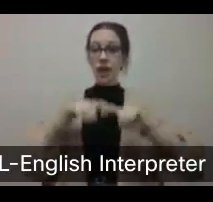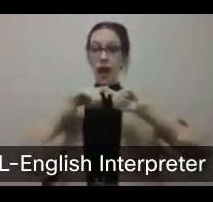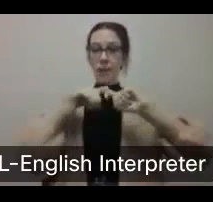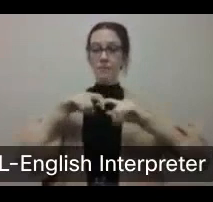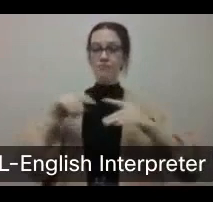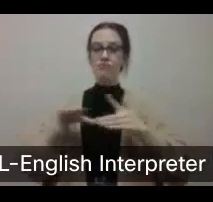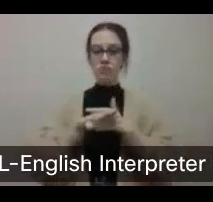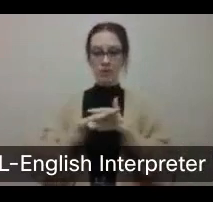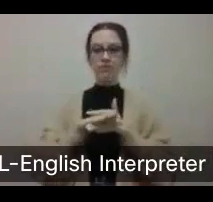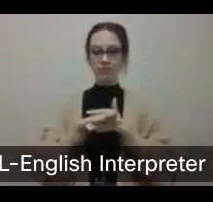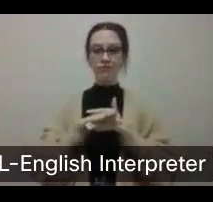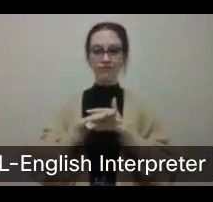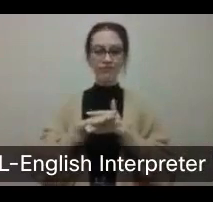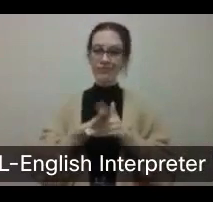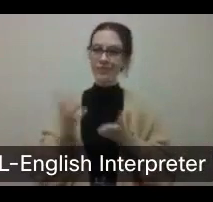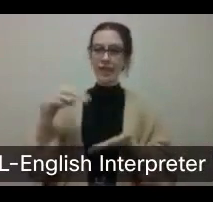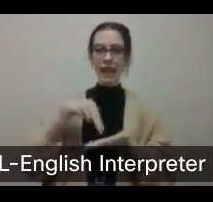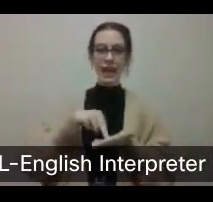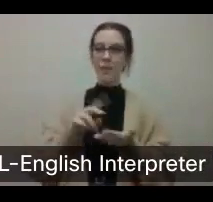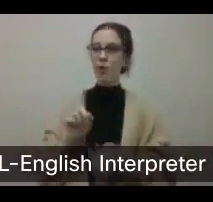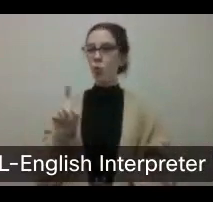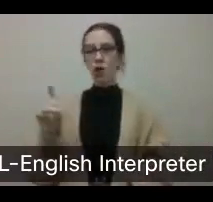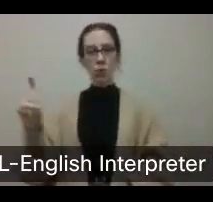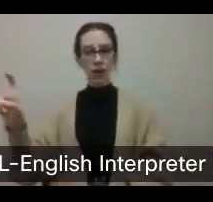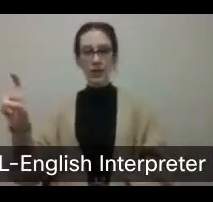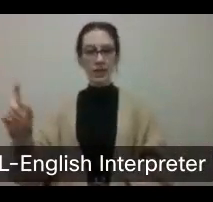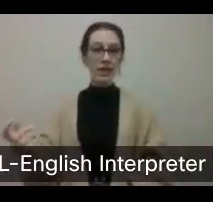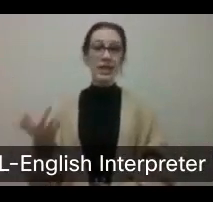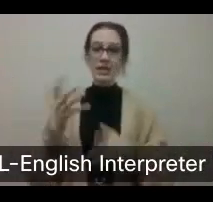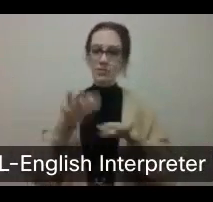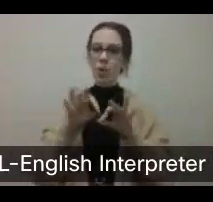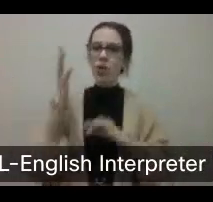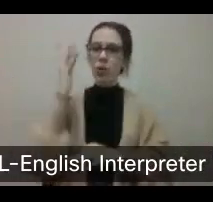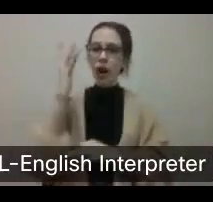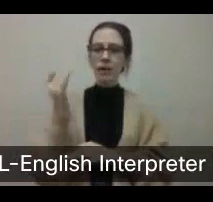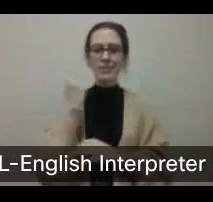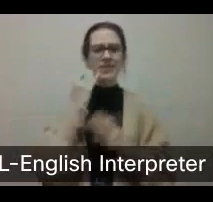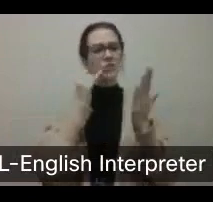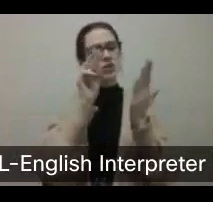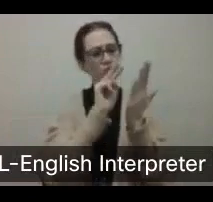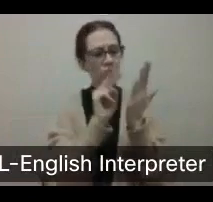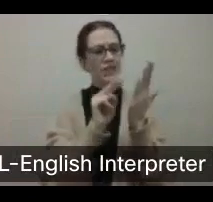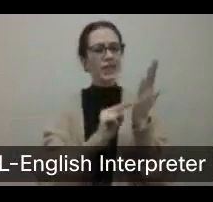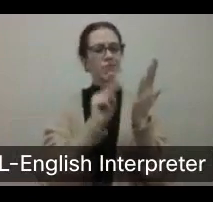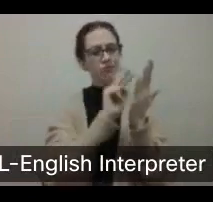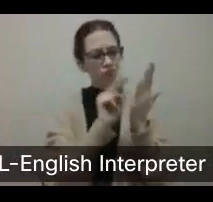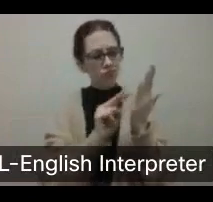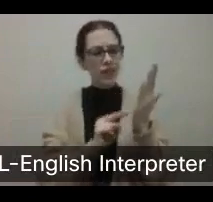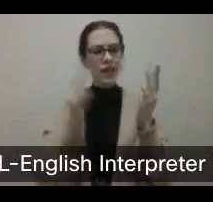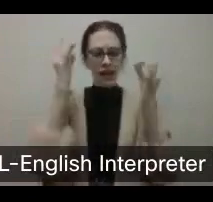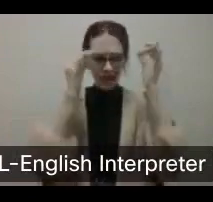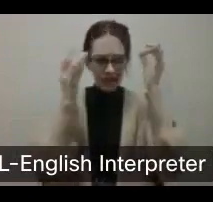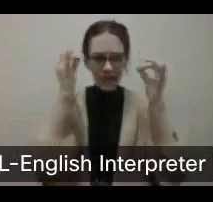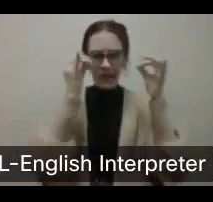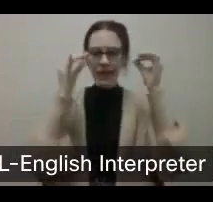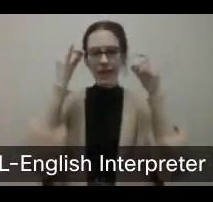is because if you've been reading something very carefully, thinking about it a lot, it's very challenging to write a paraphrase when the